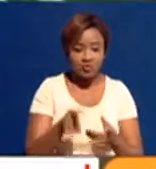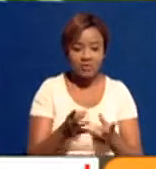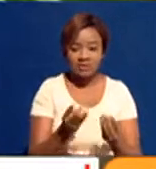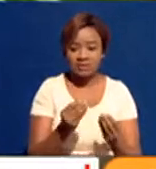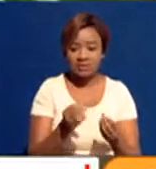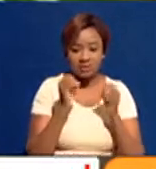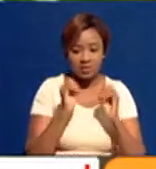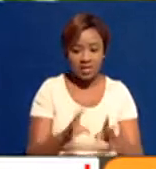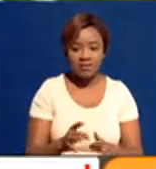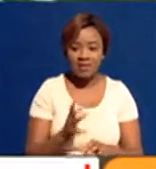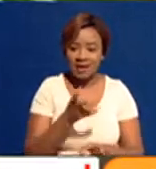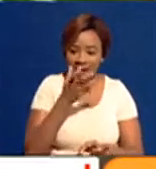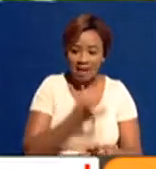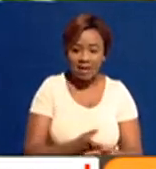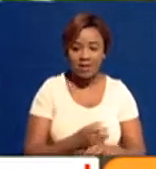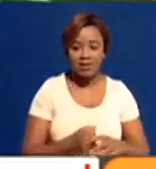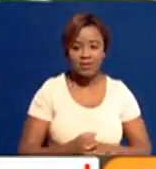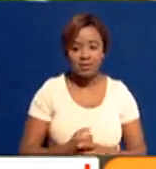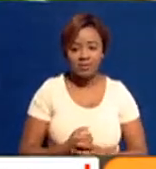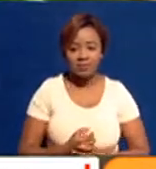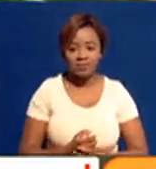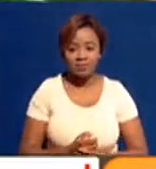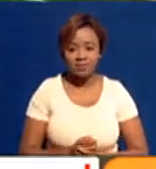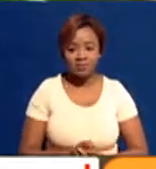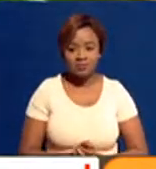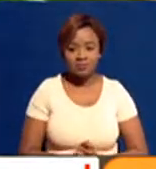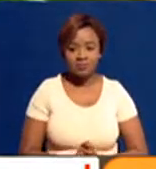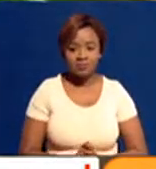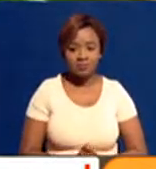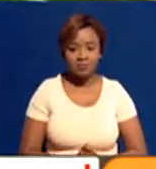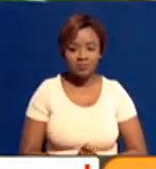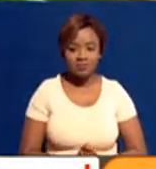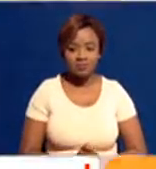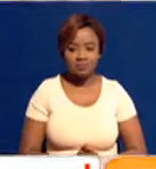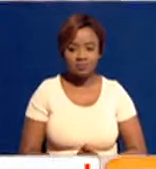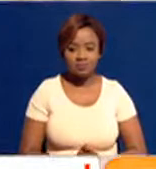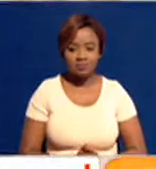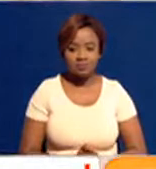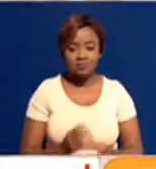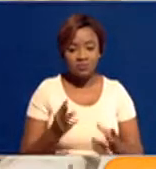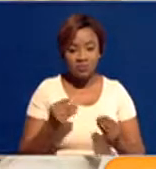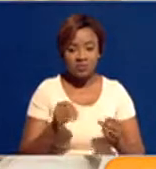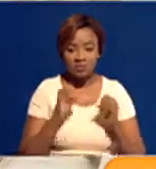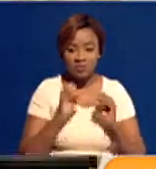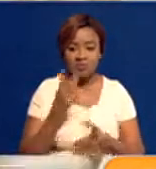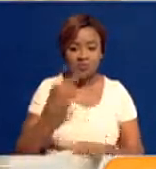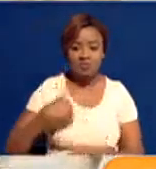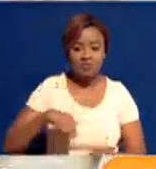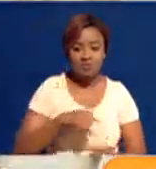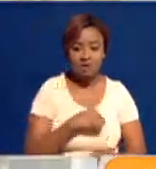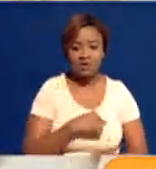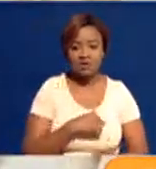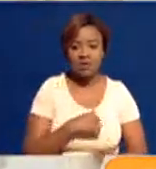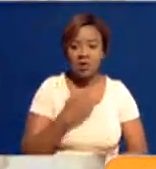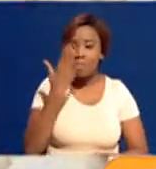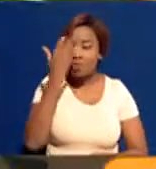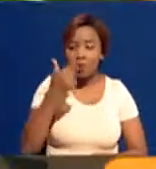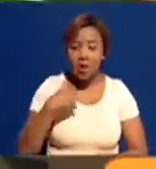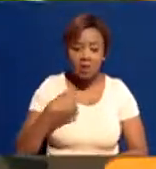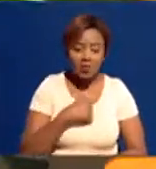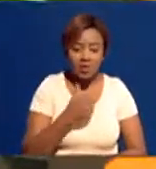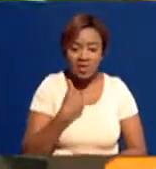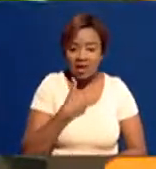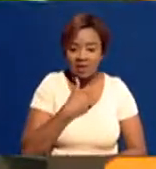very difficult time. Even for all the people we are seeing standing here, it's a really difficult time because we do not have